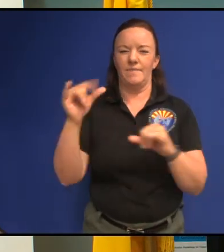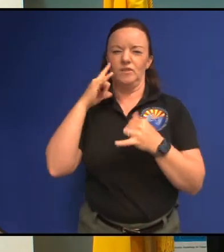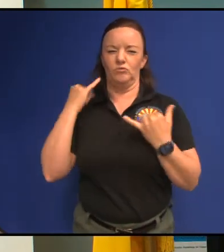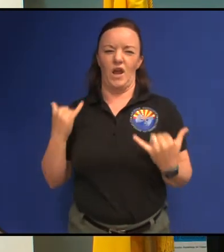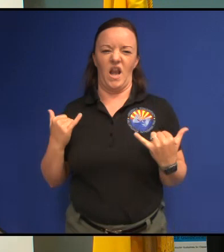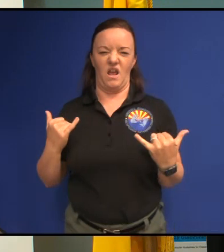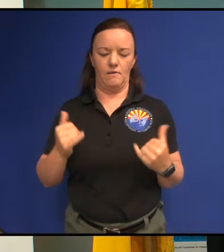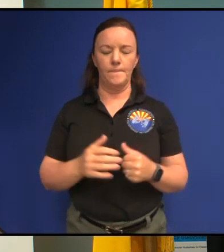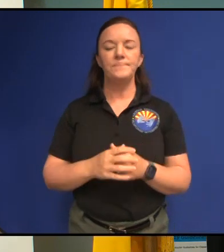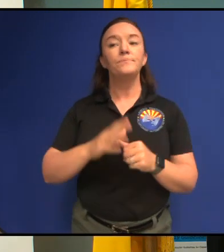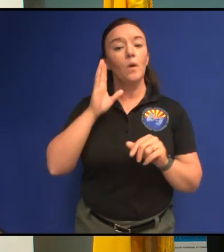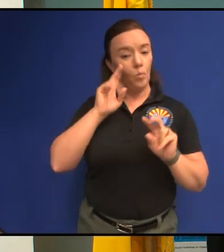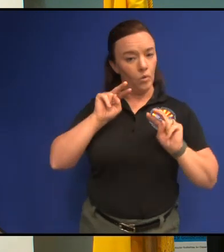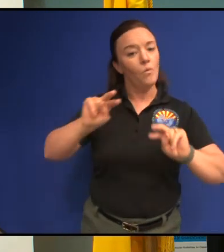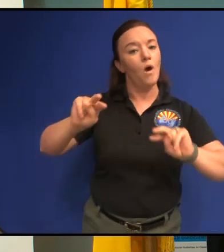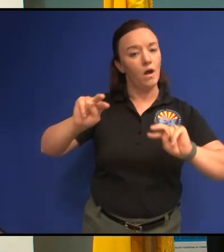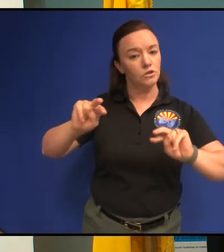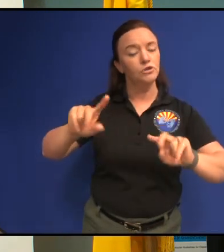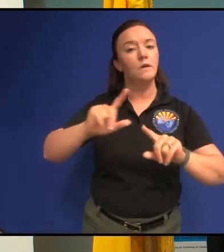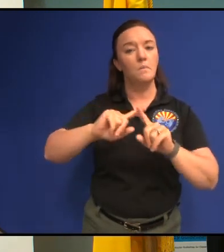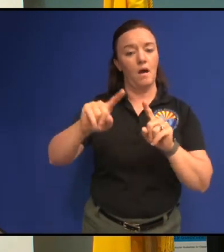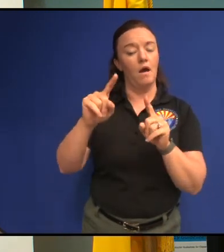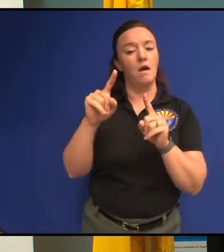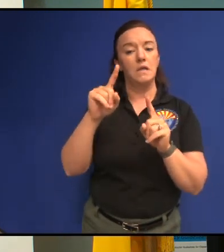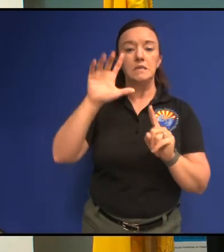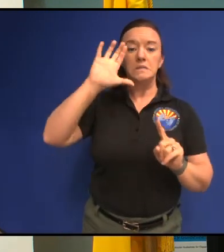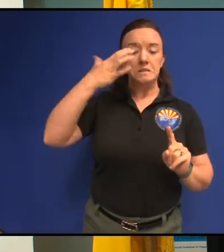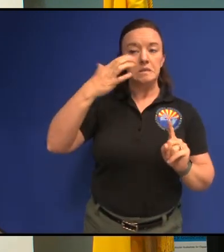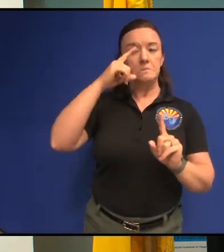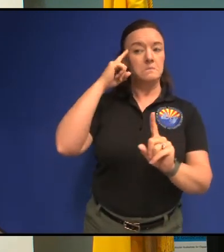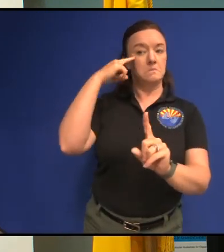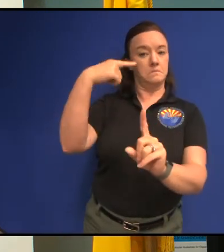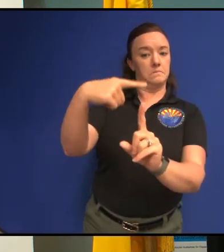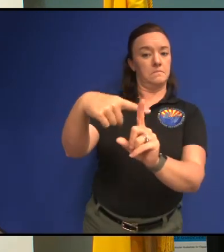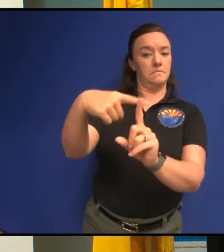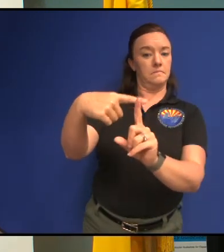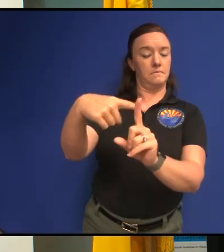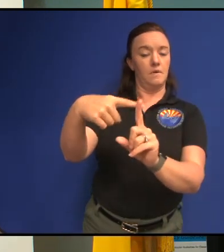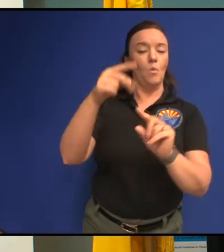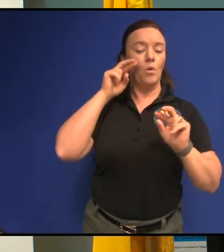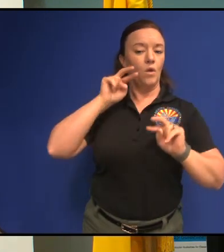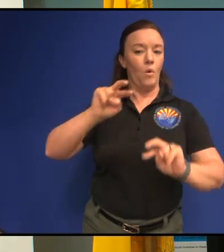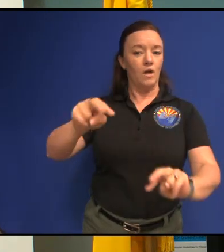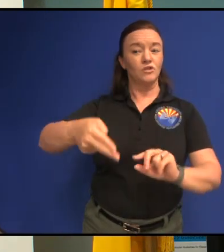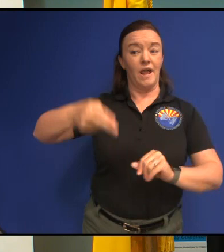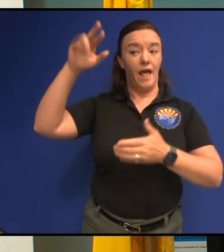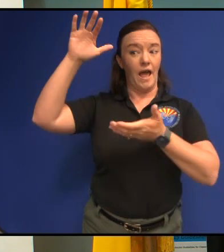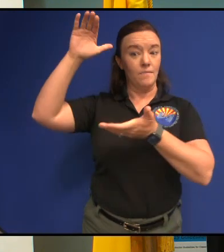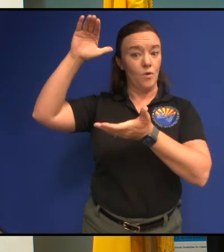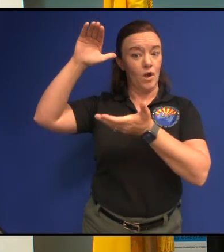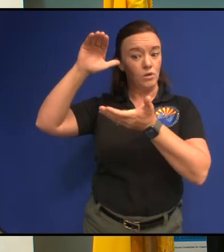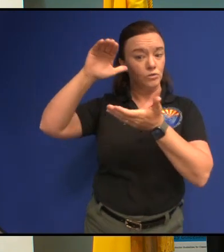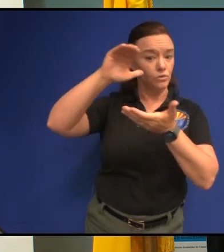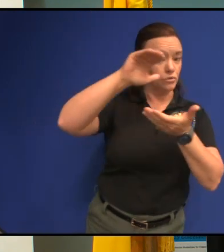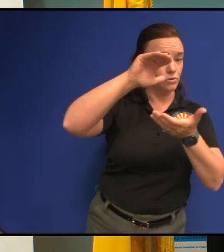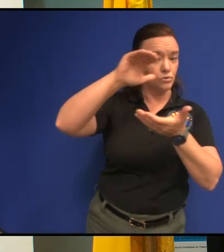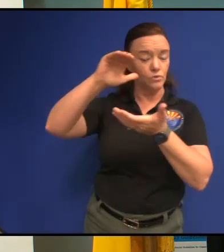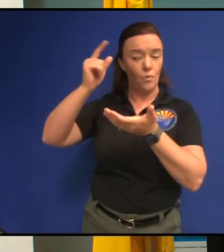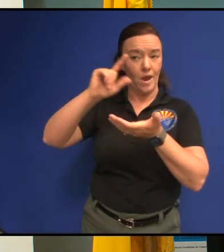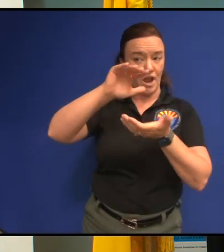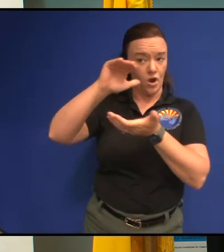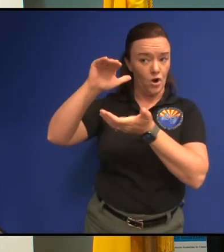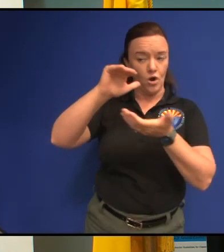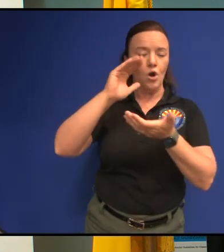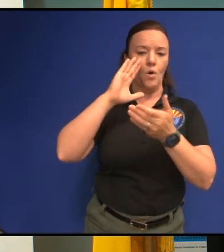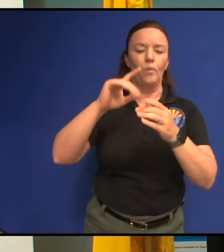be continuing to watch this, but signs are good so far, and we'll just need to watch wherever that position of that high pressure moves is really going to depend on how much